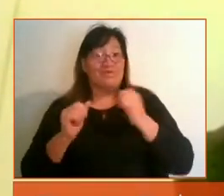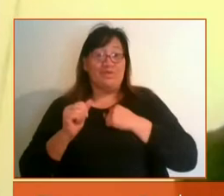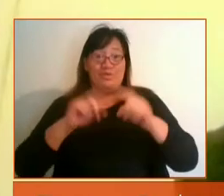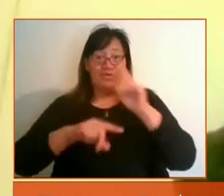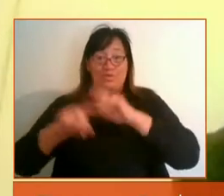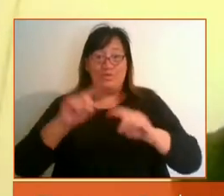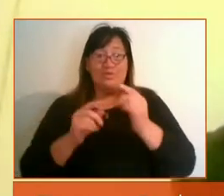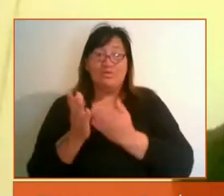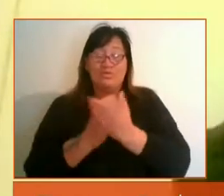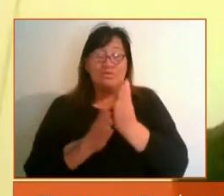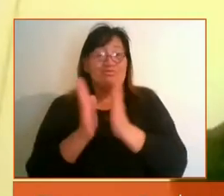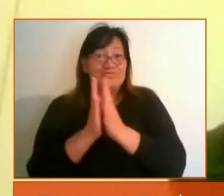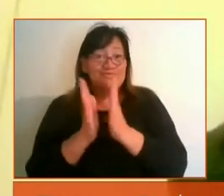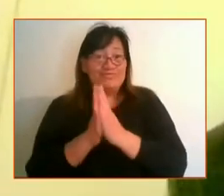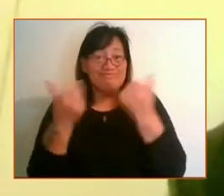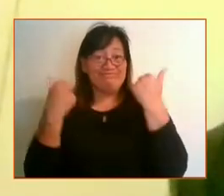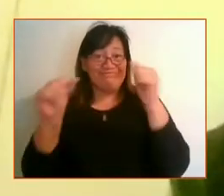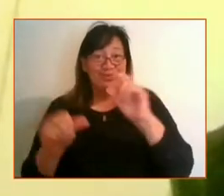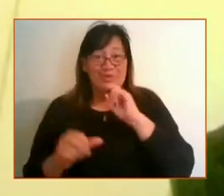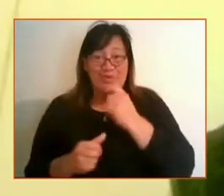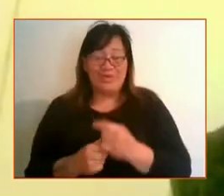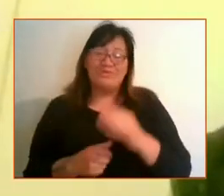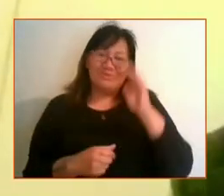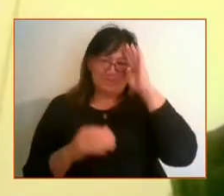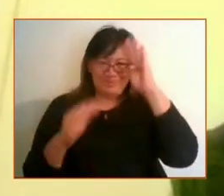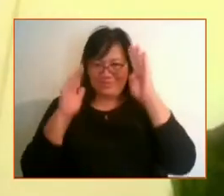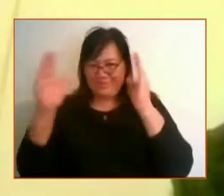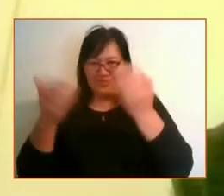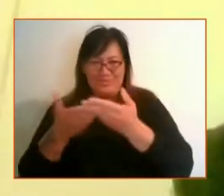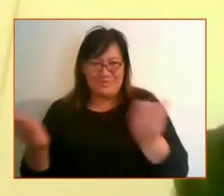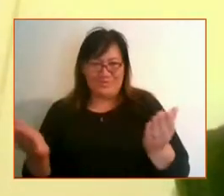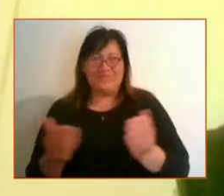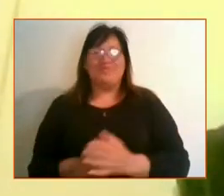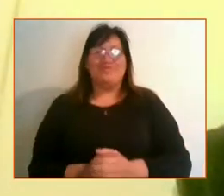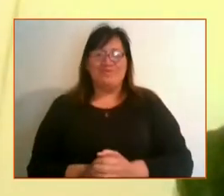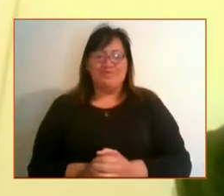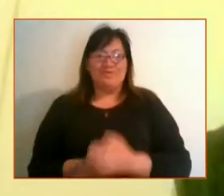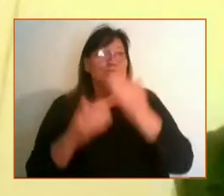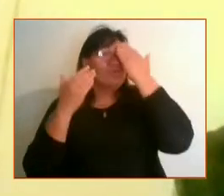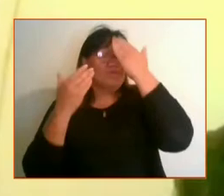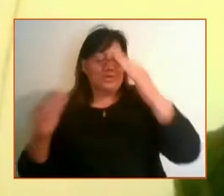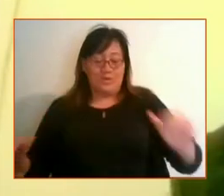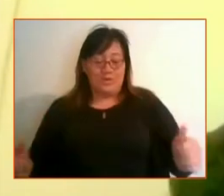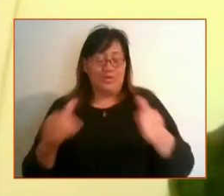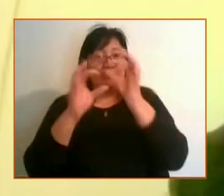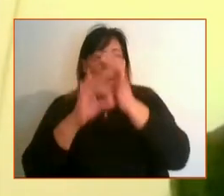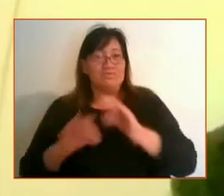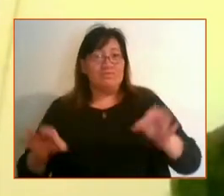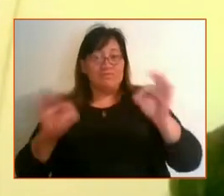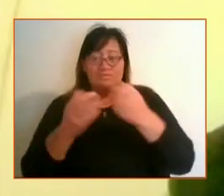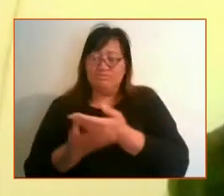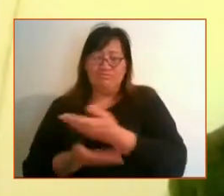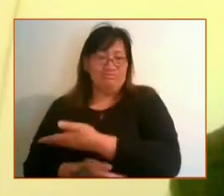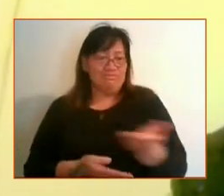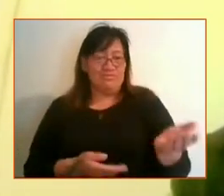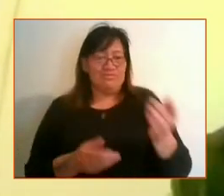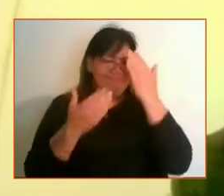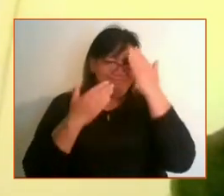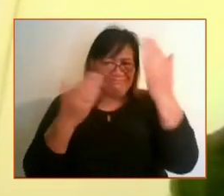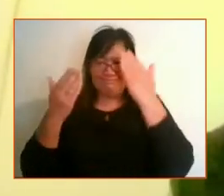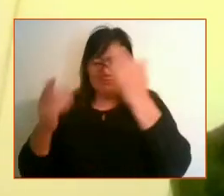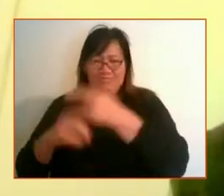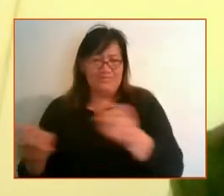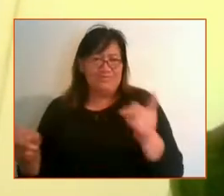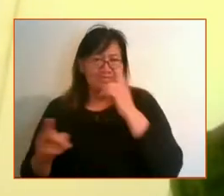I te reo karakia. Anō reira me ino I tātou. He hono re koro re he maungarungo ki rungi te whenu whakaaro pai ki ngā tangata